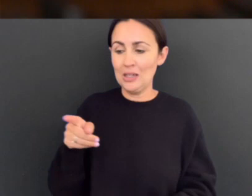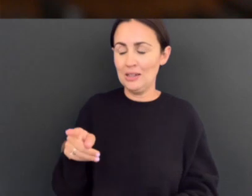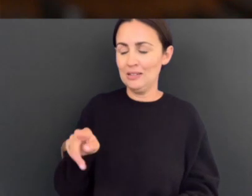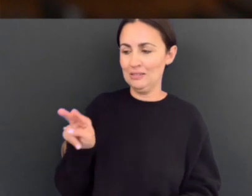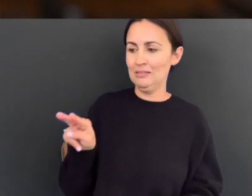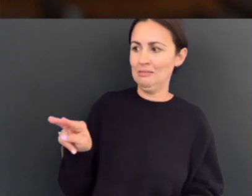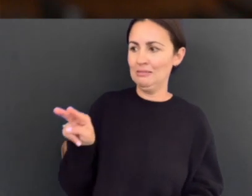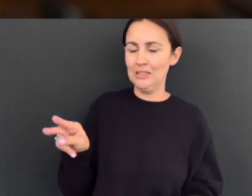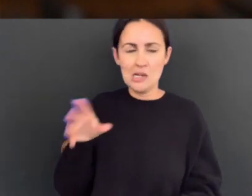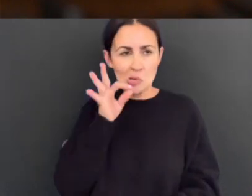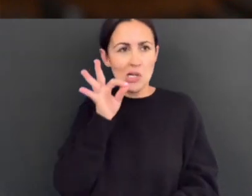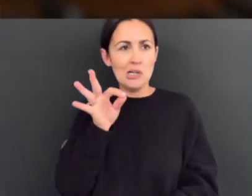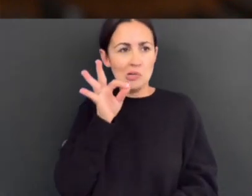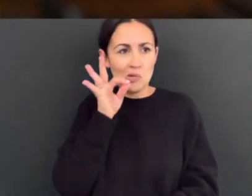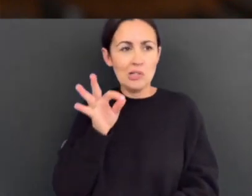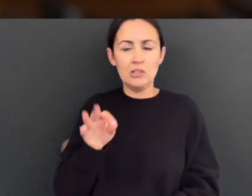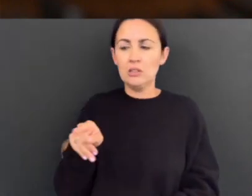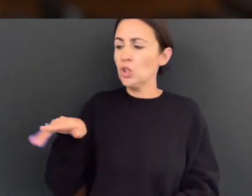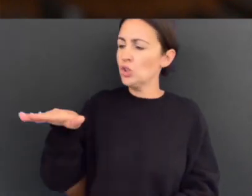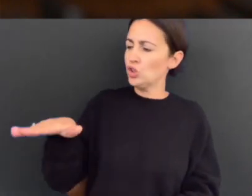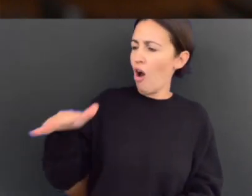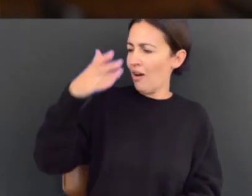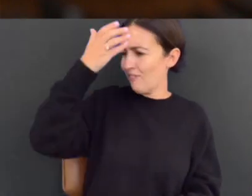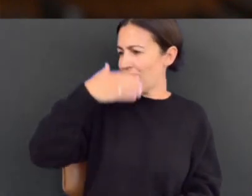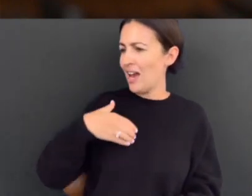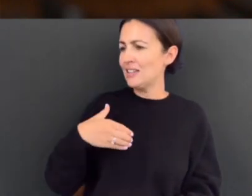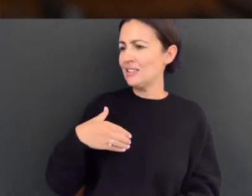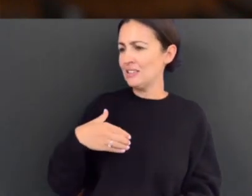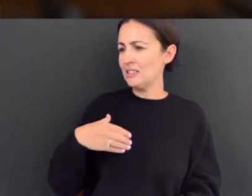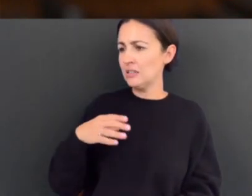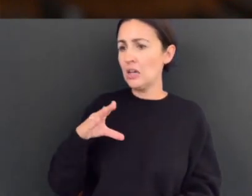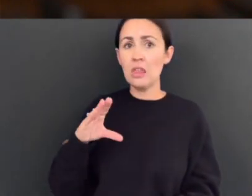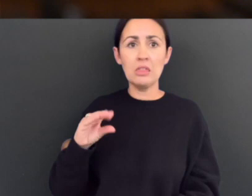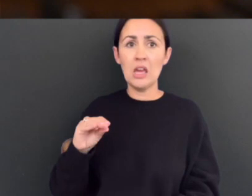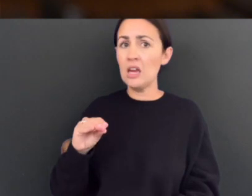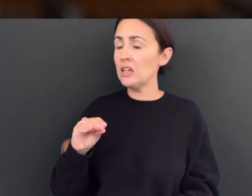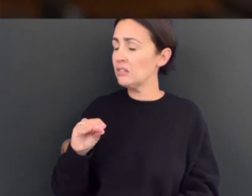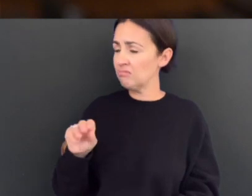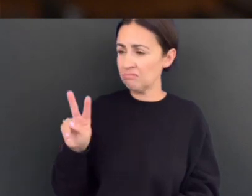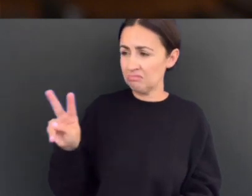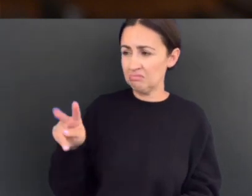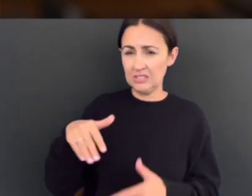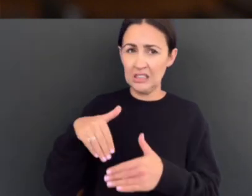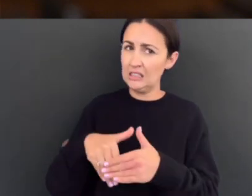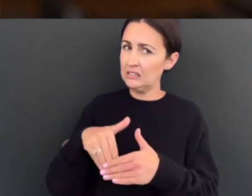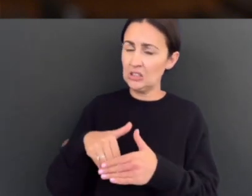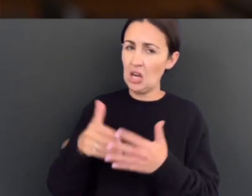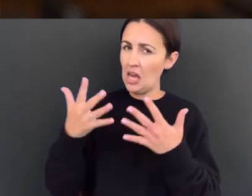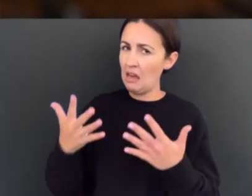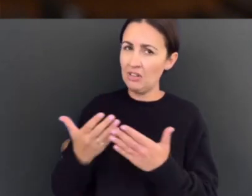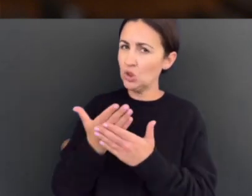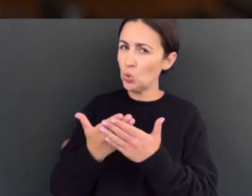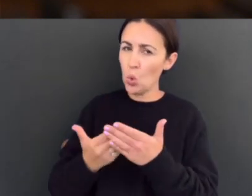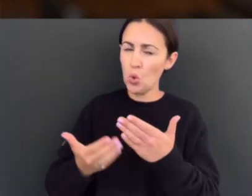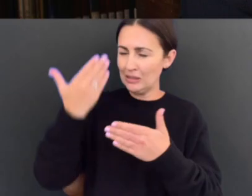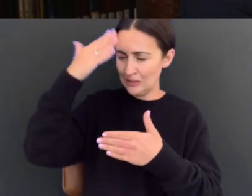looking at just a kid's face. And then the next thing, I'm looking at a hardened face. 14-year-old is already hardened to life. And then